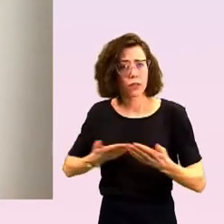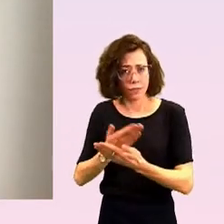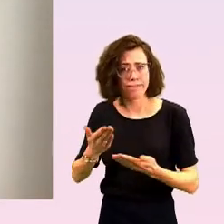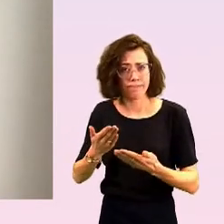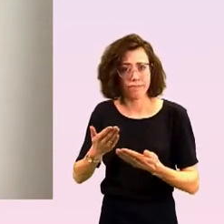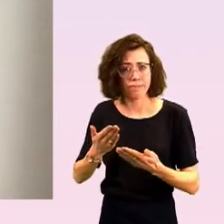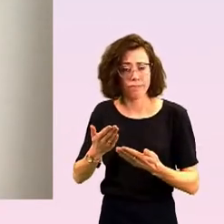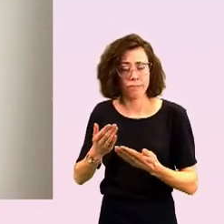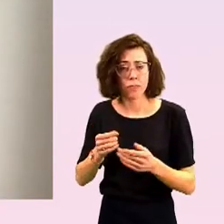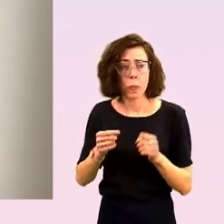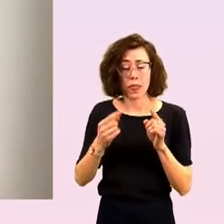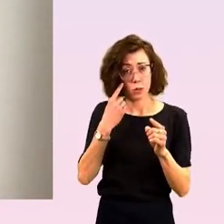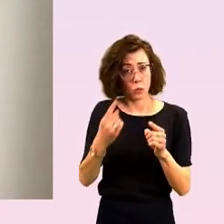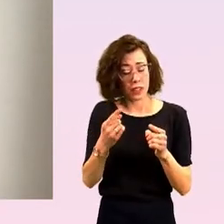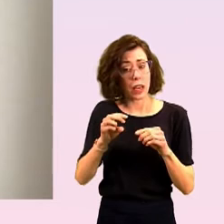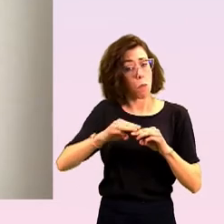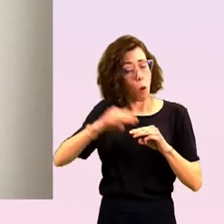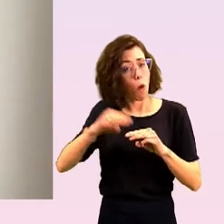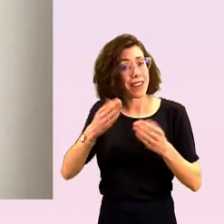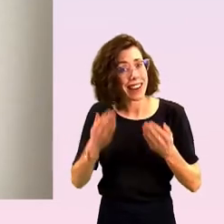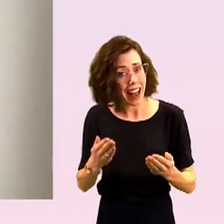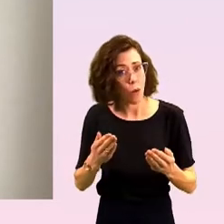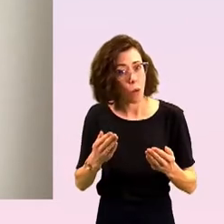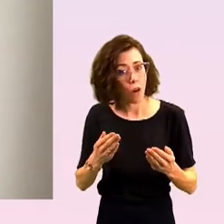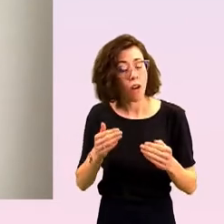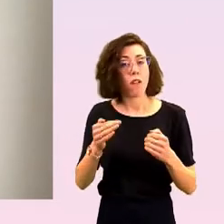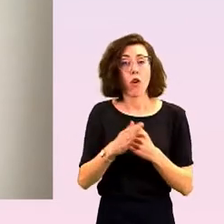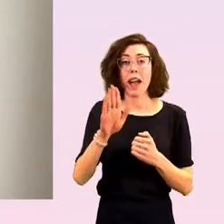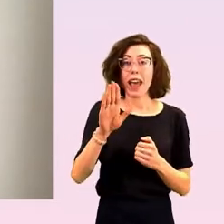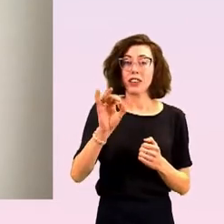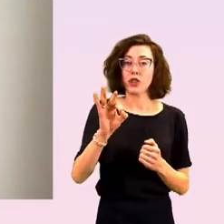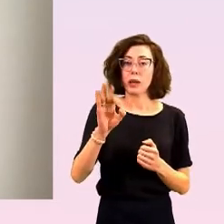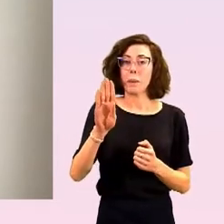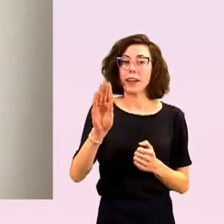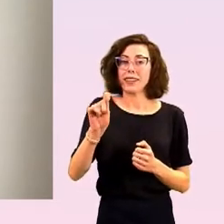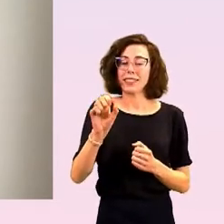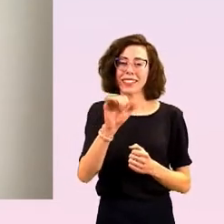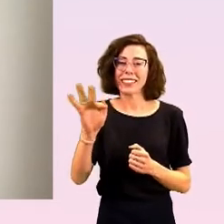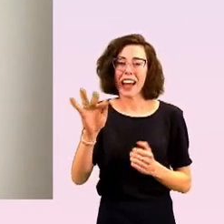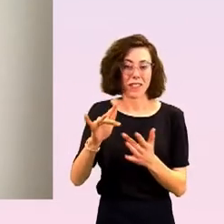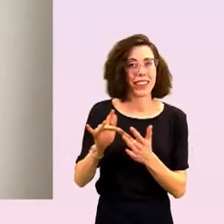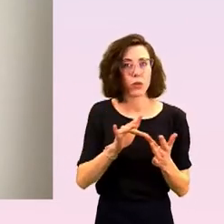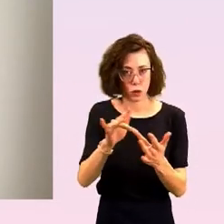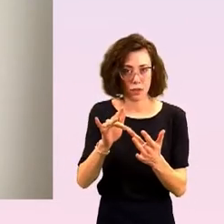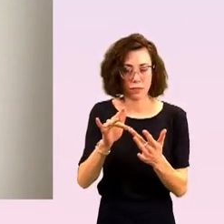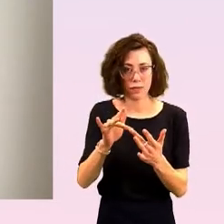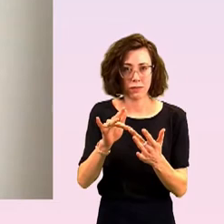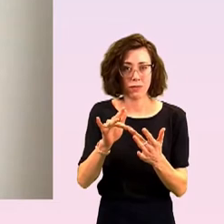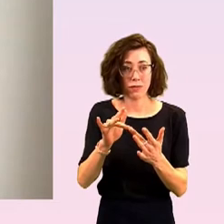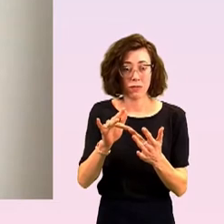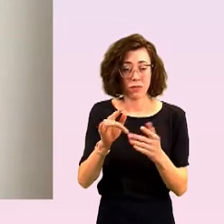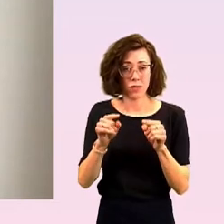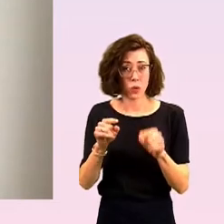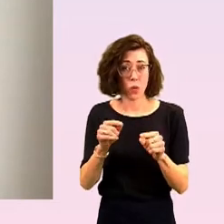of LGBT staff networks. It's a place, I mean, they fill many, many roles. First of all, there's a primary